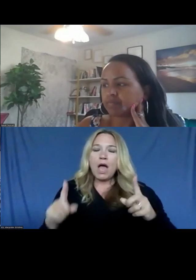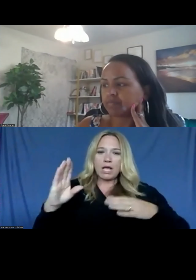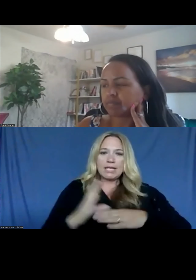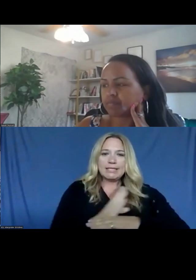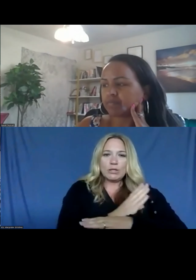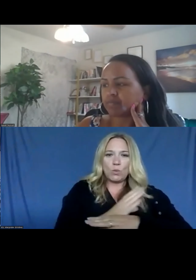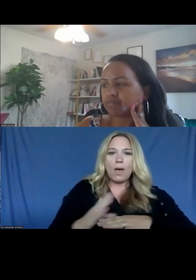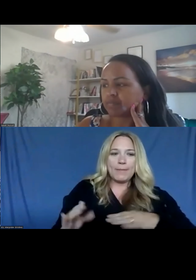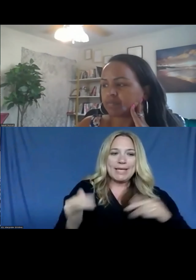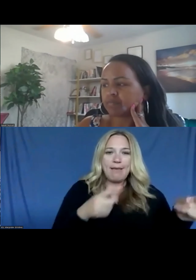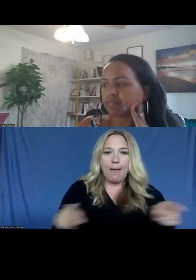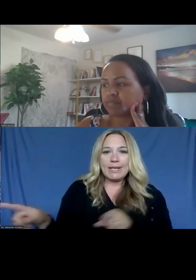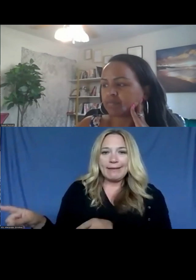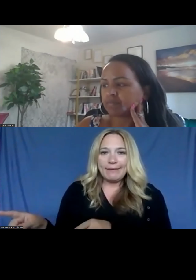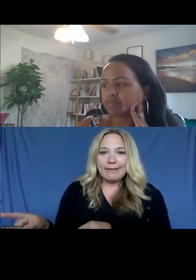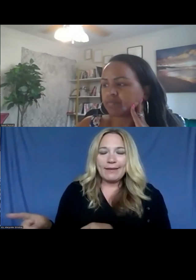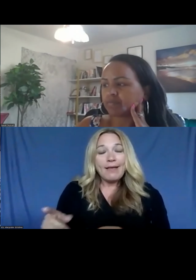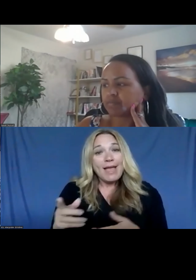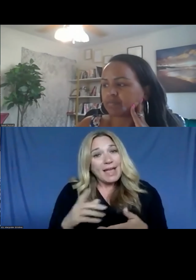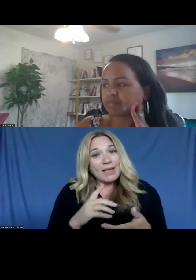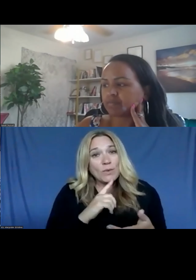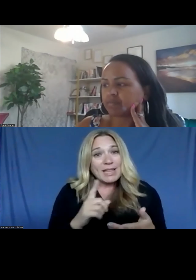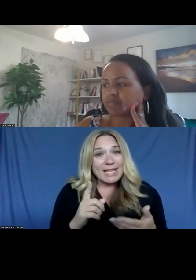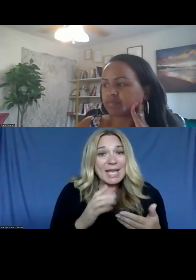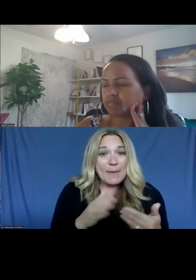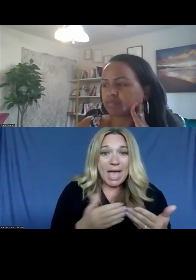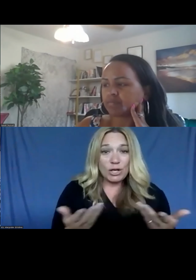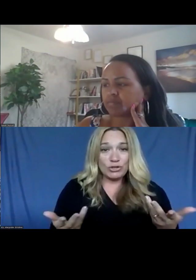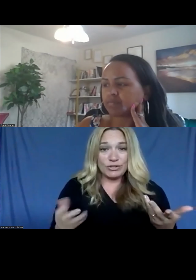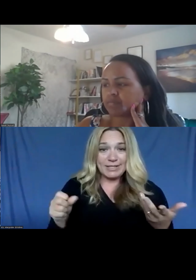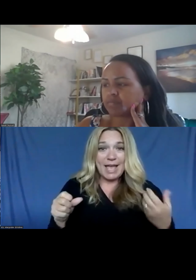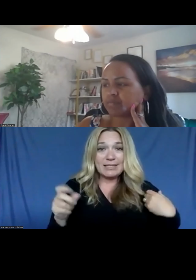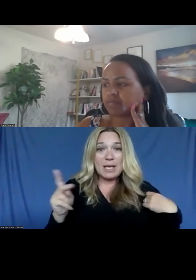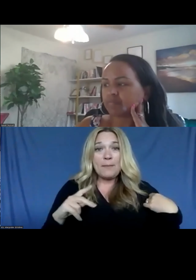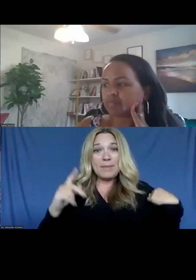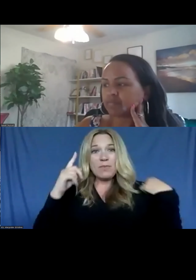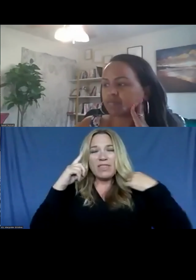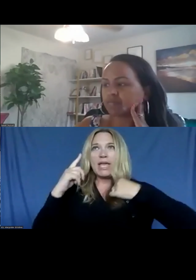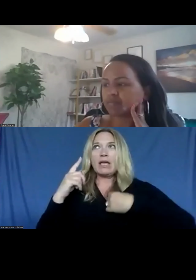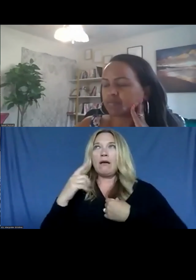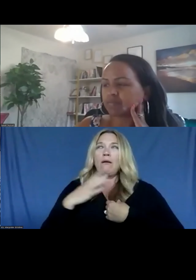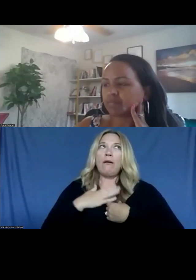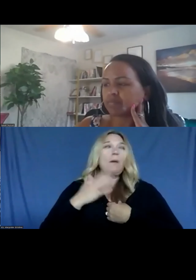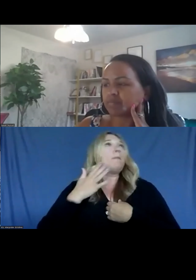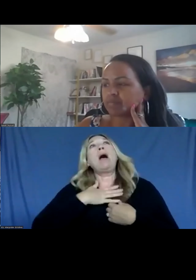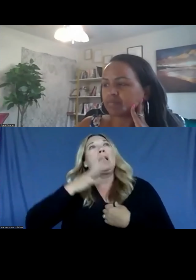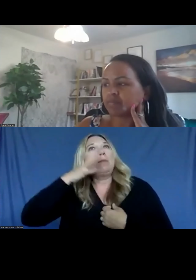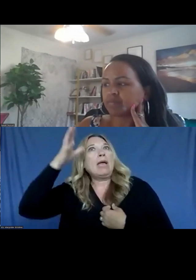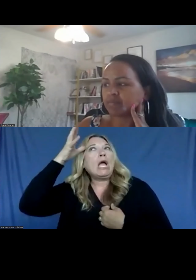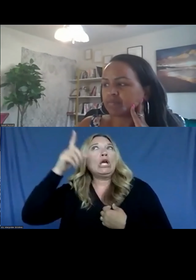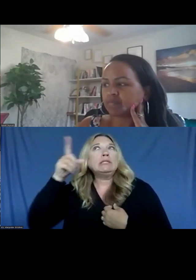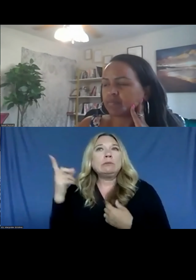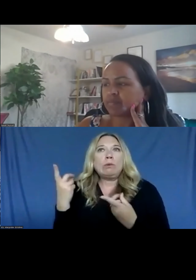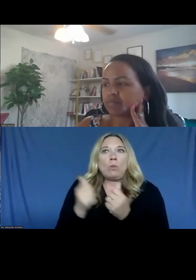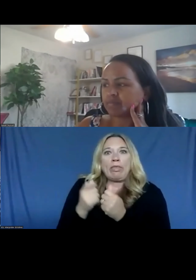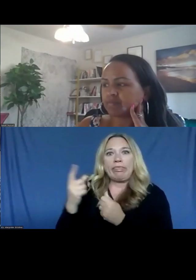here. And it does matter. I mean, people my age are thinking about what are they going to do with their parents when they get older, and where do you go for